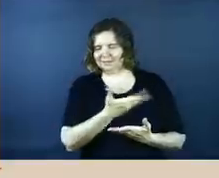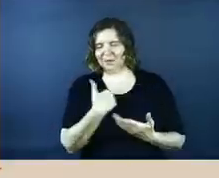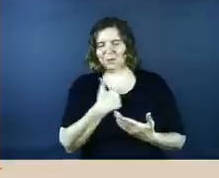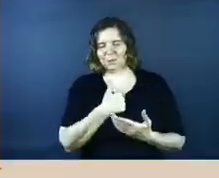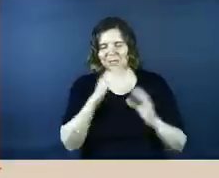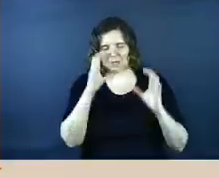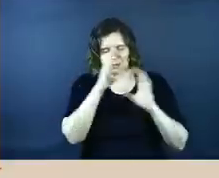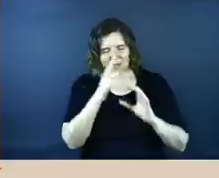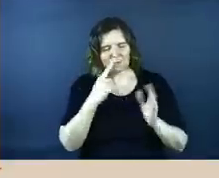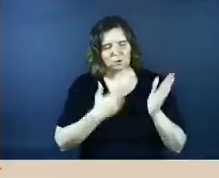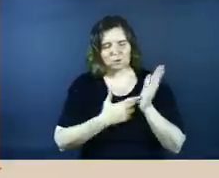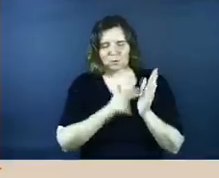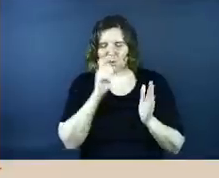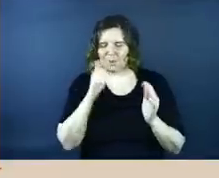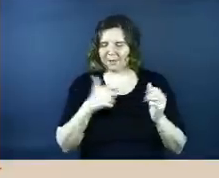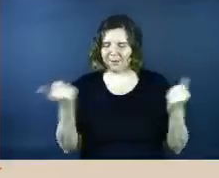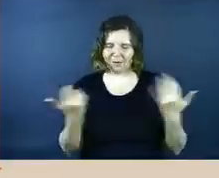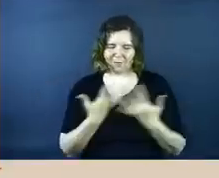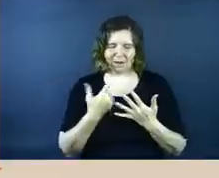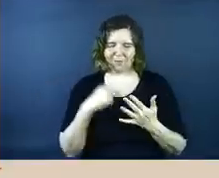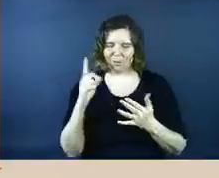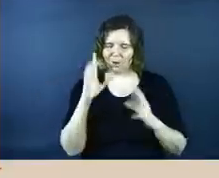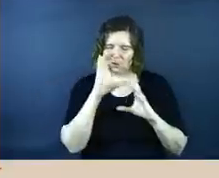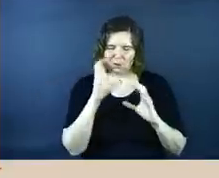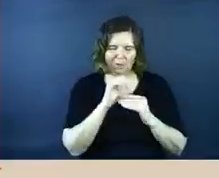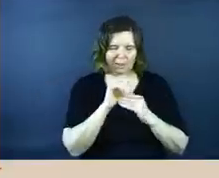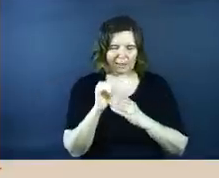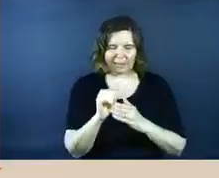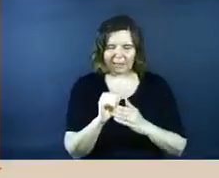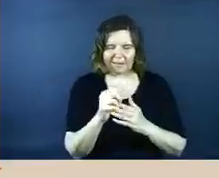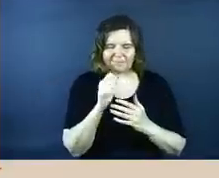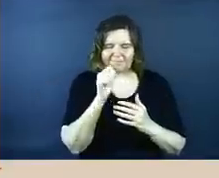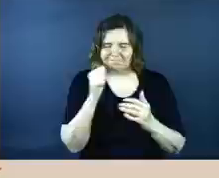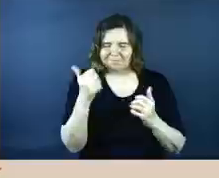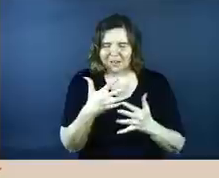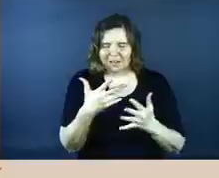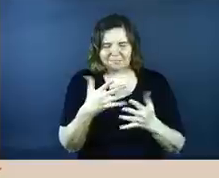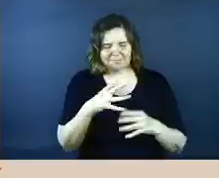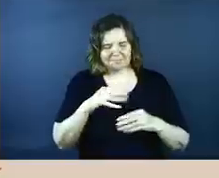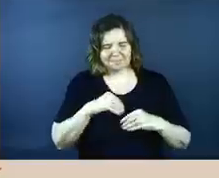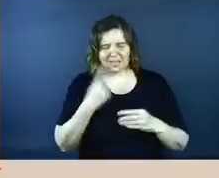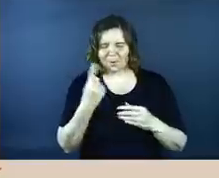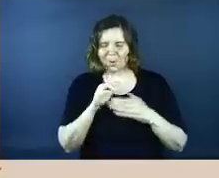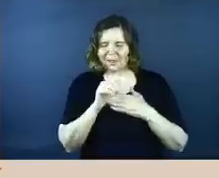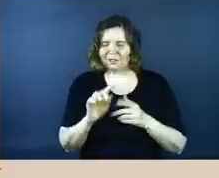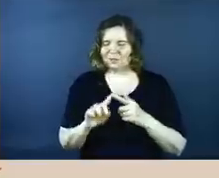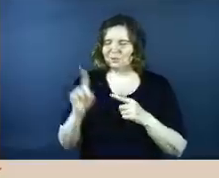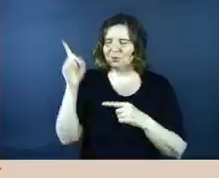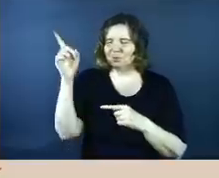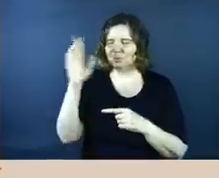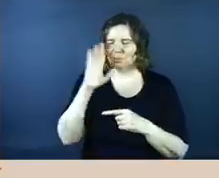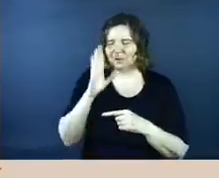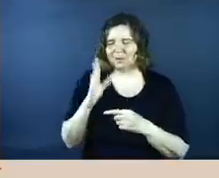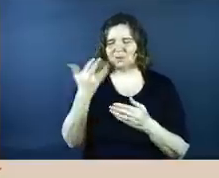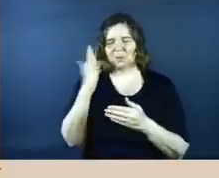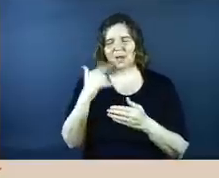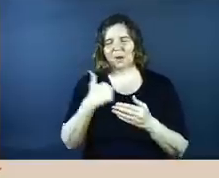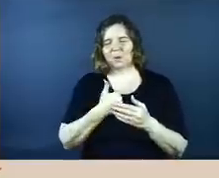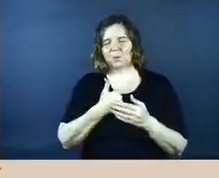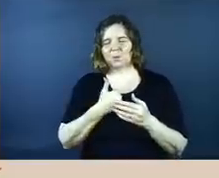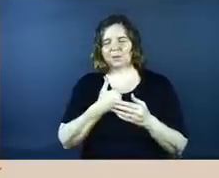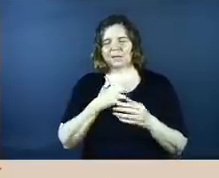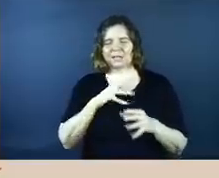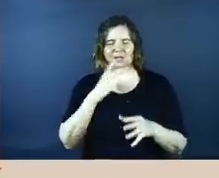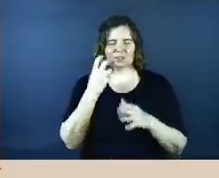can search for truth. We don't have to be afraid of where the search for truth will lead us. God, it'll always lead us to you. And so, God, we can